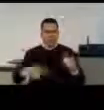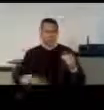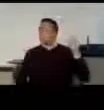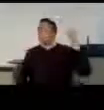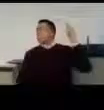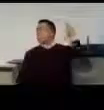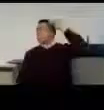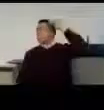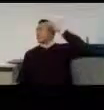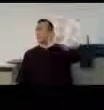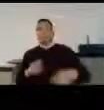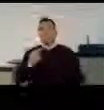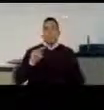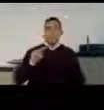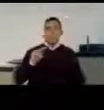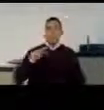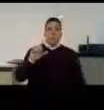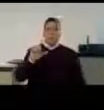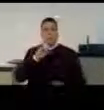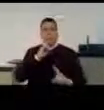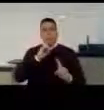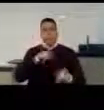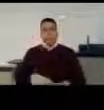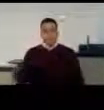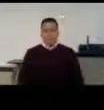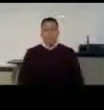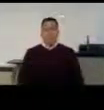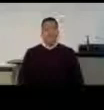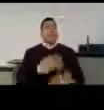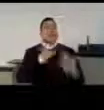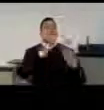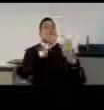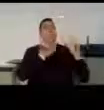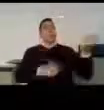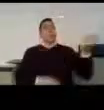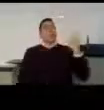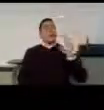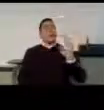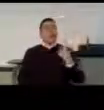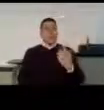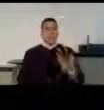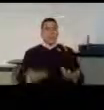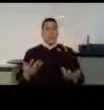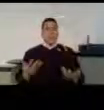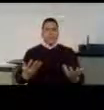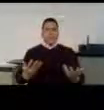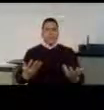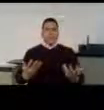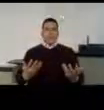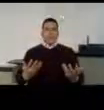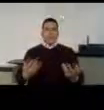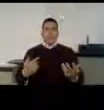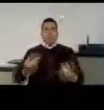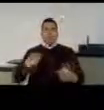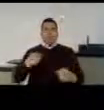So, well, I'm glad you asked. You know, as I said, I'm also a parent. I have 2